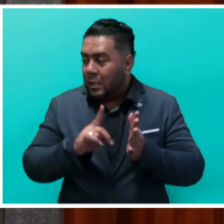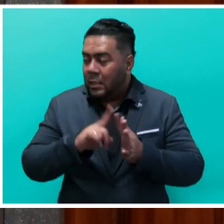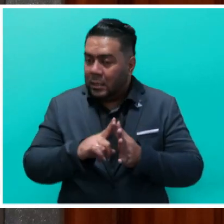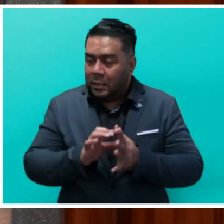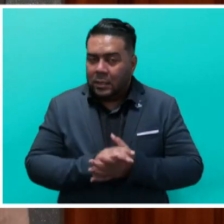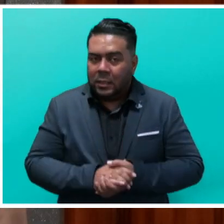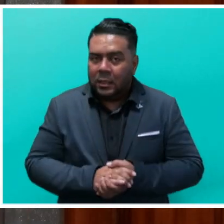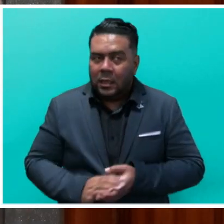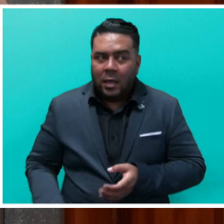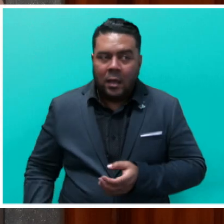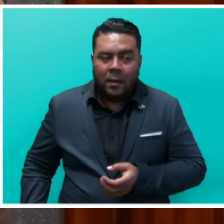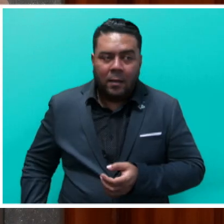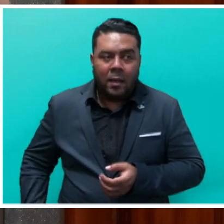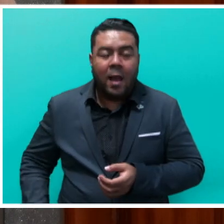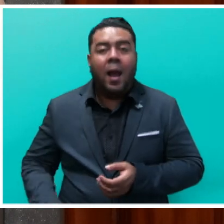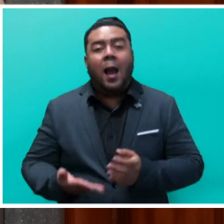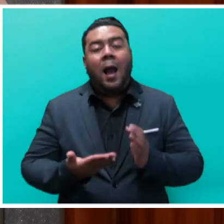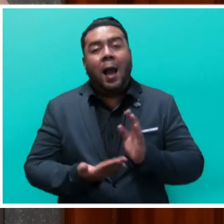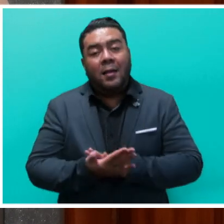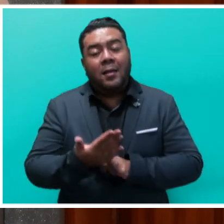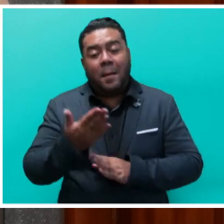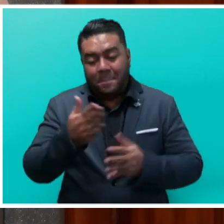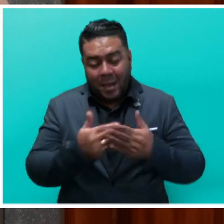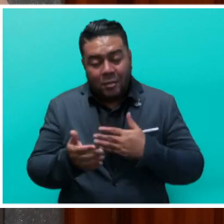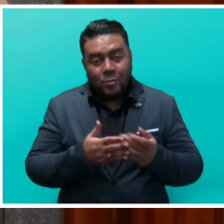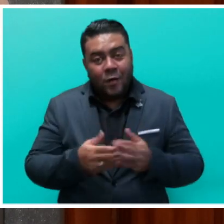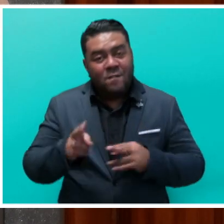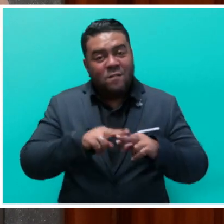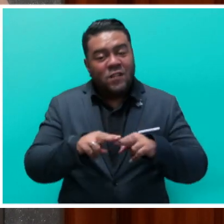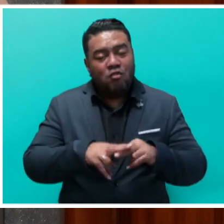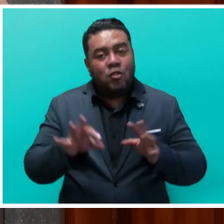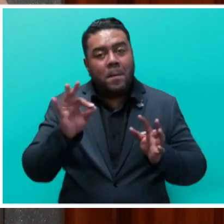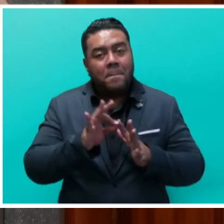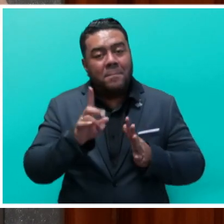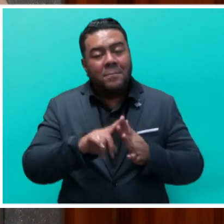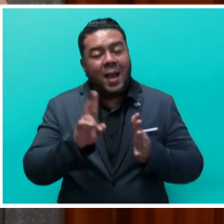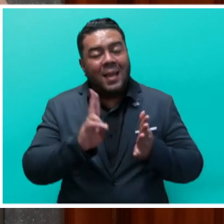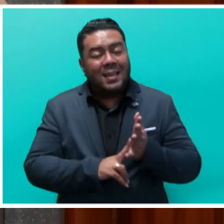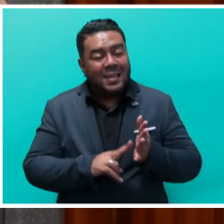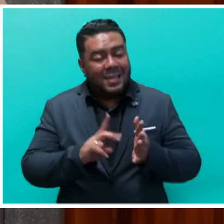are under the management of Fiji Pine Limited, the remainder comprising of mahogany at